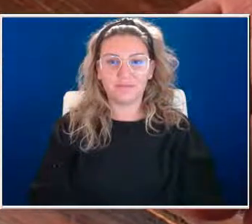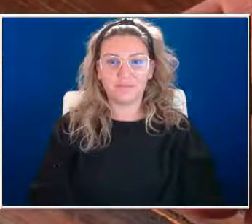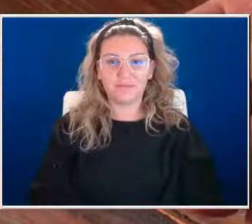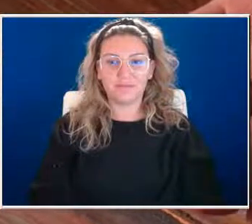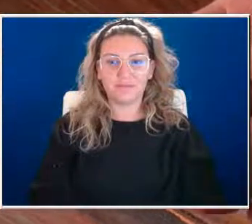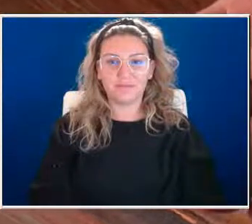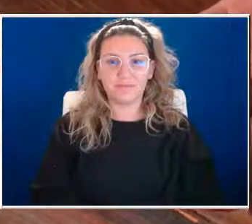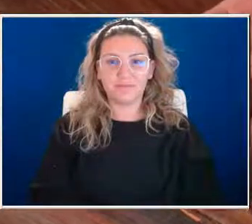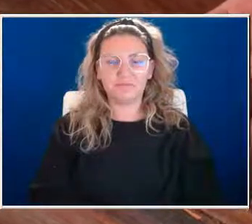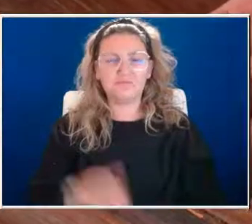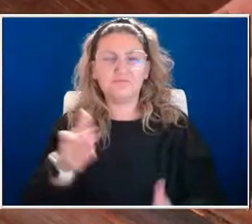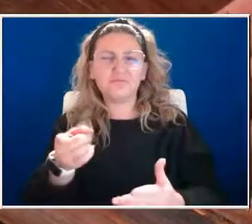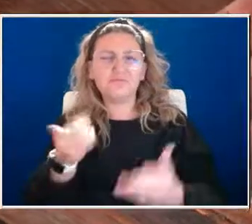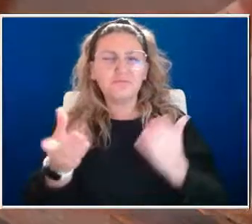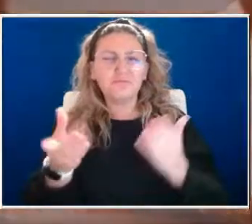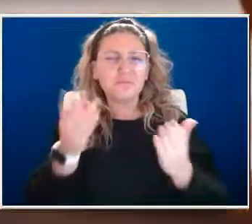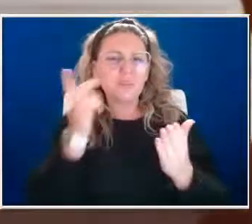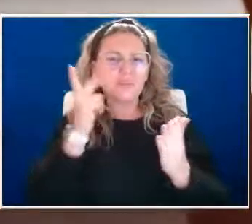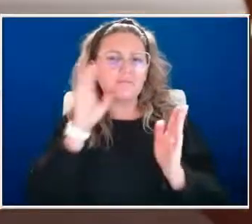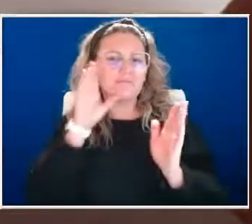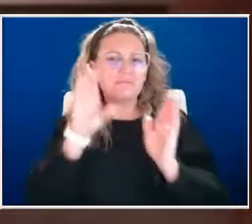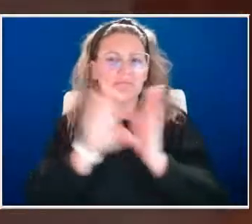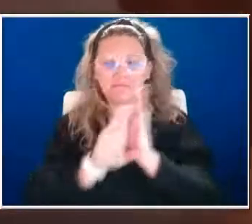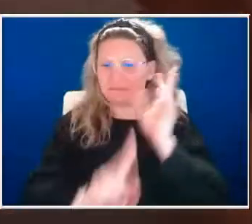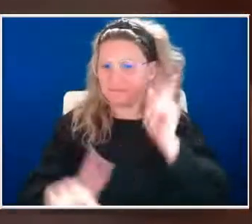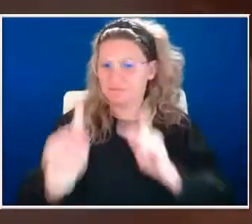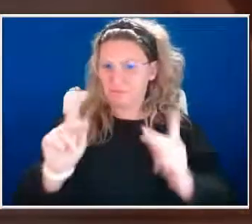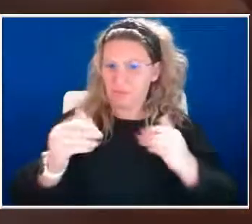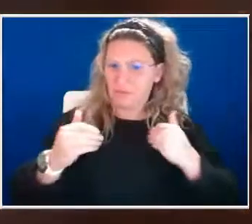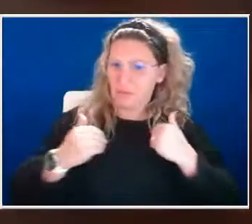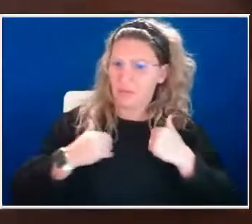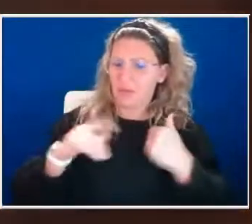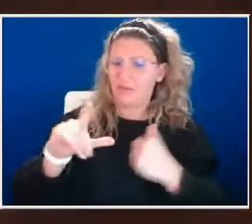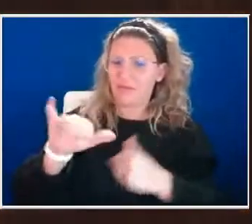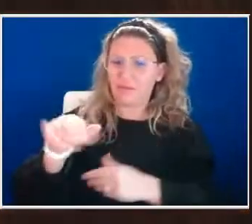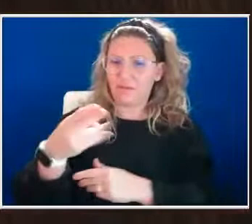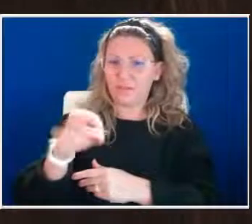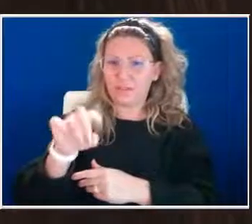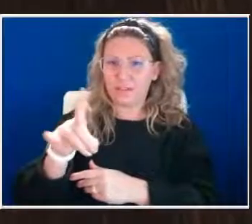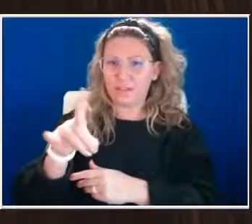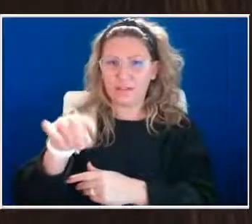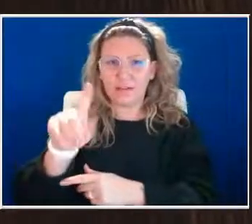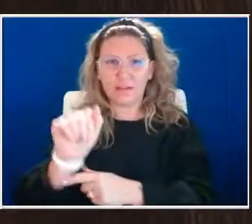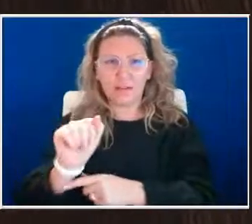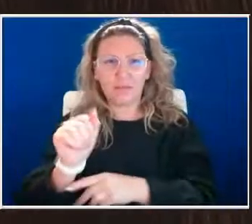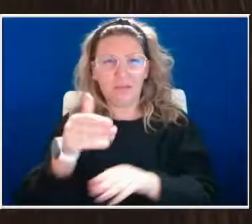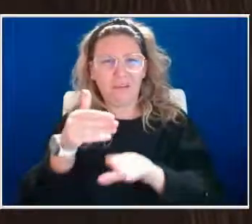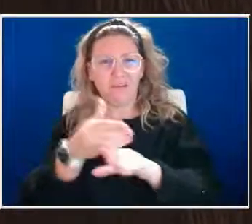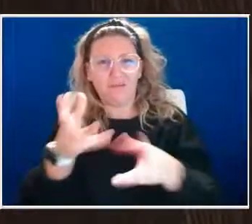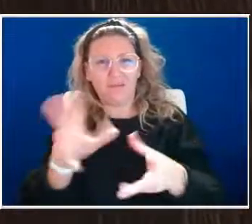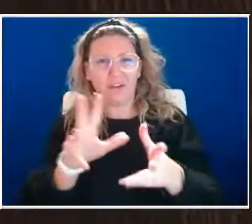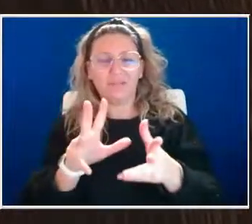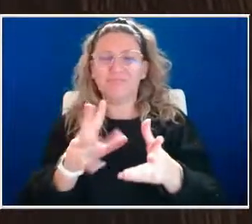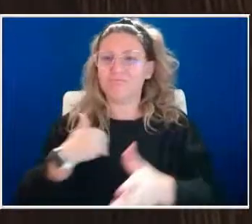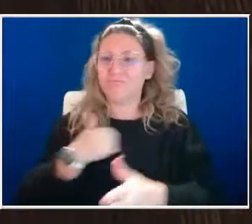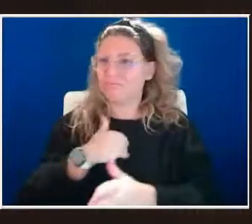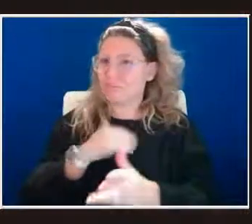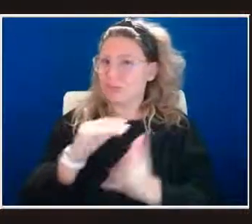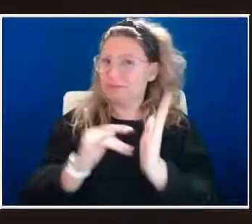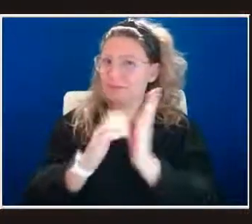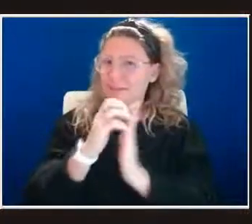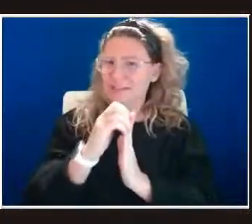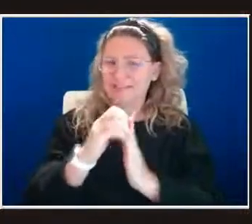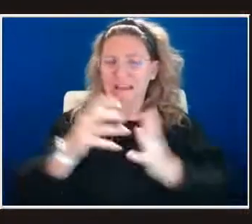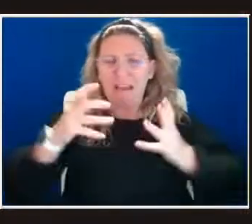You may have seen pictures of people living with lymphedema following breast cancer. Heavy, swollen, and painful limbs can be a common side